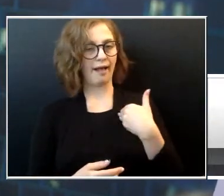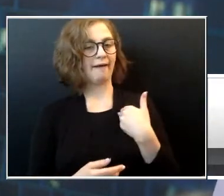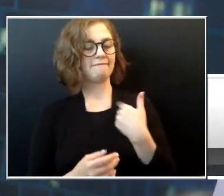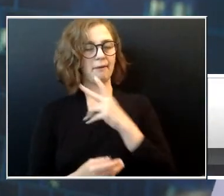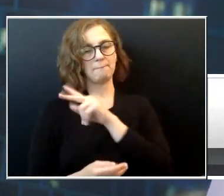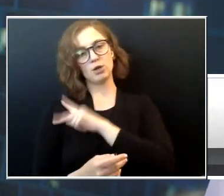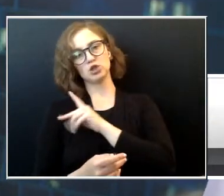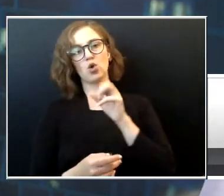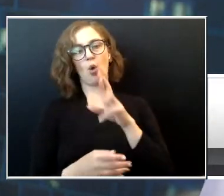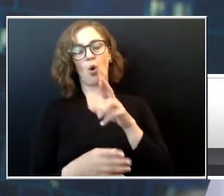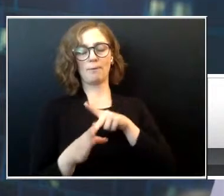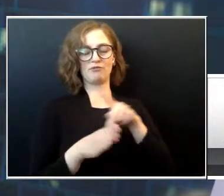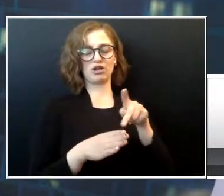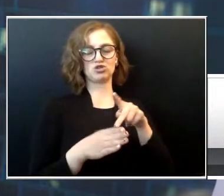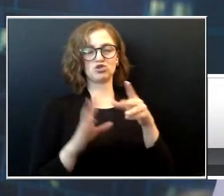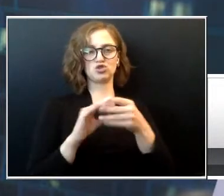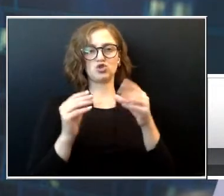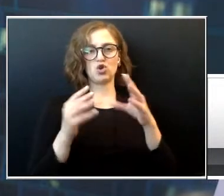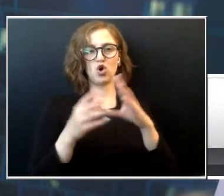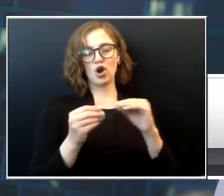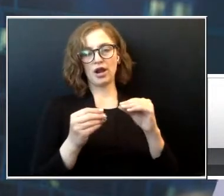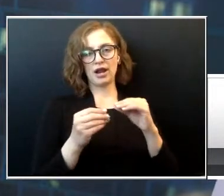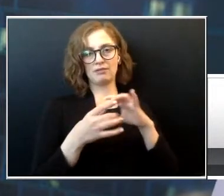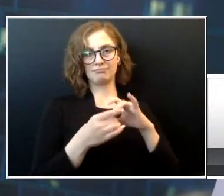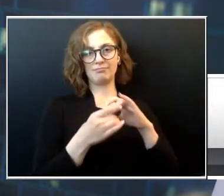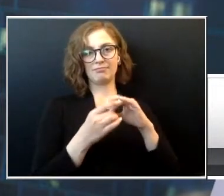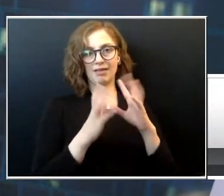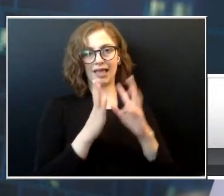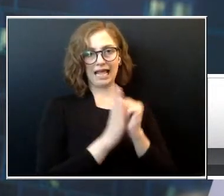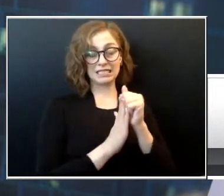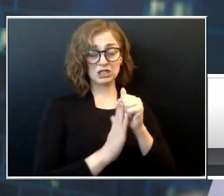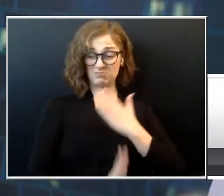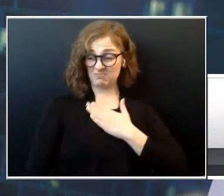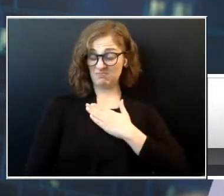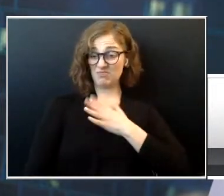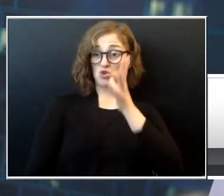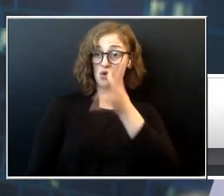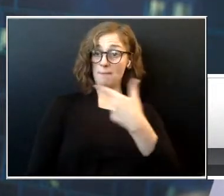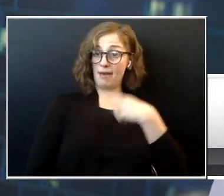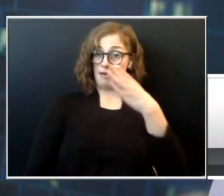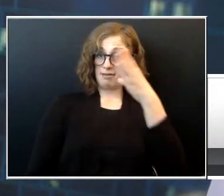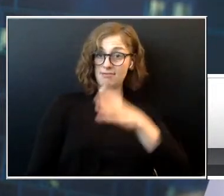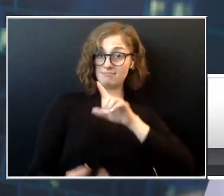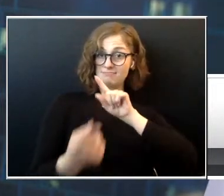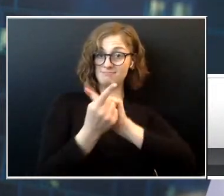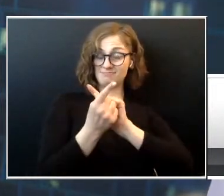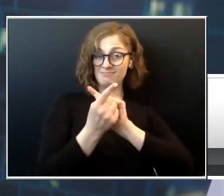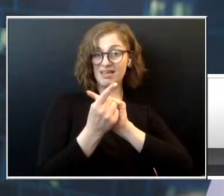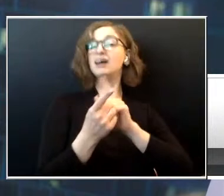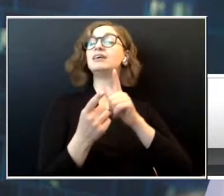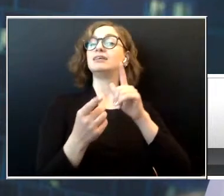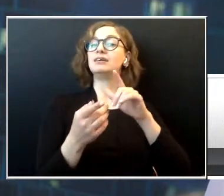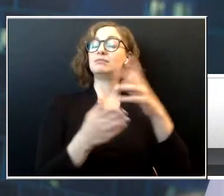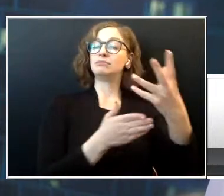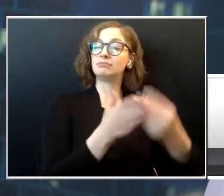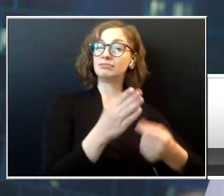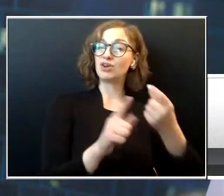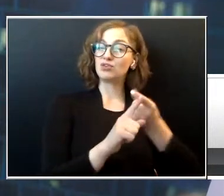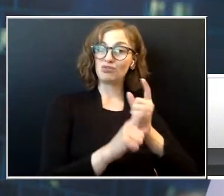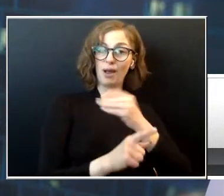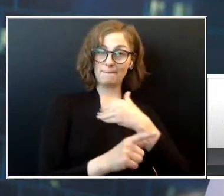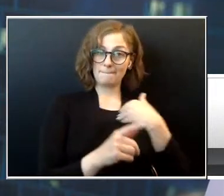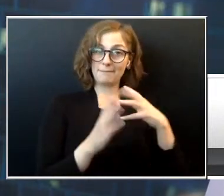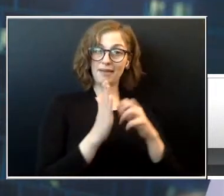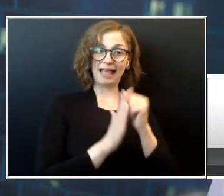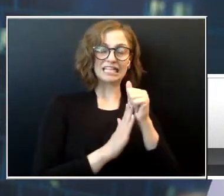what that is. Mine happens to be a grandmother I never met that passed away from metastatic breast cancer on Christmas Eve. And that,